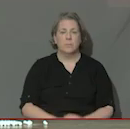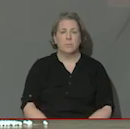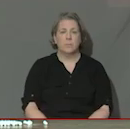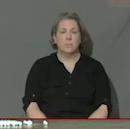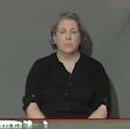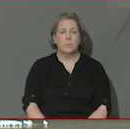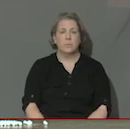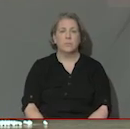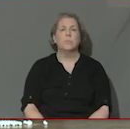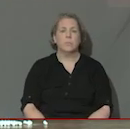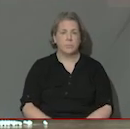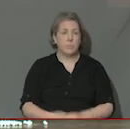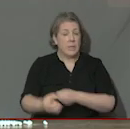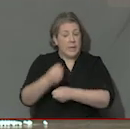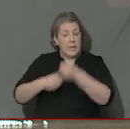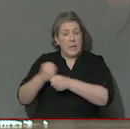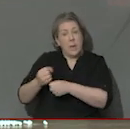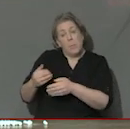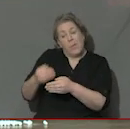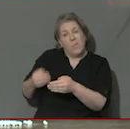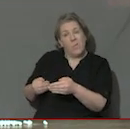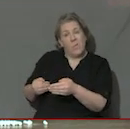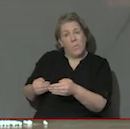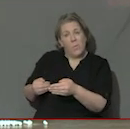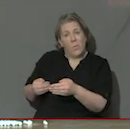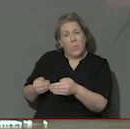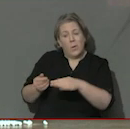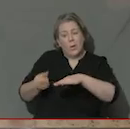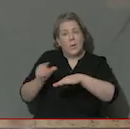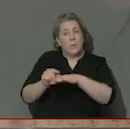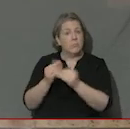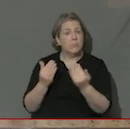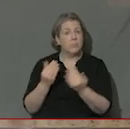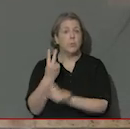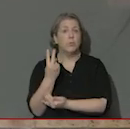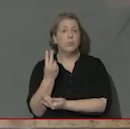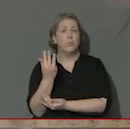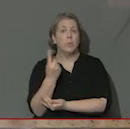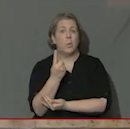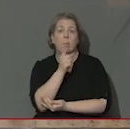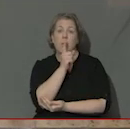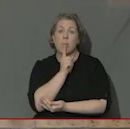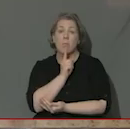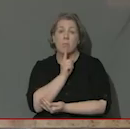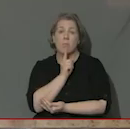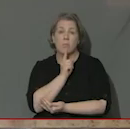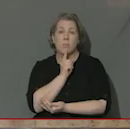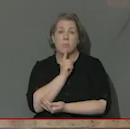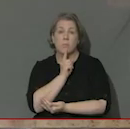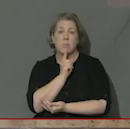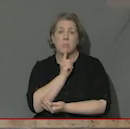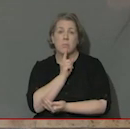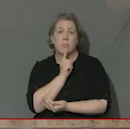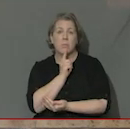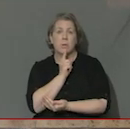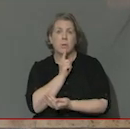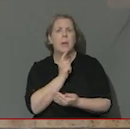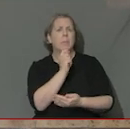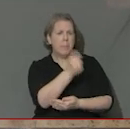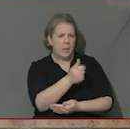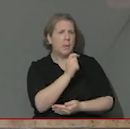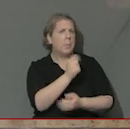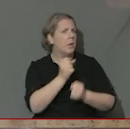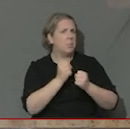So the previous year, your interest was 291,000. Your payments stay the same.